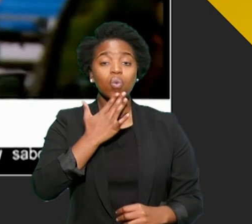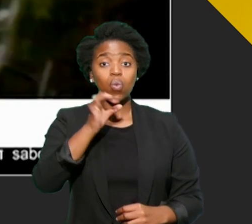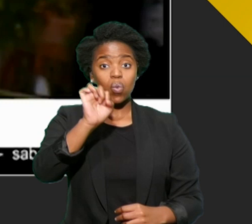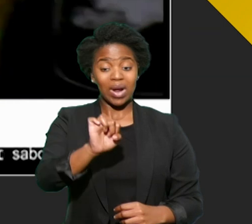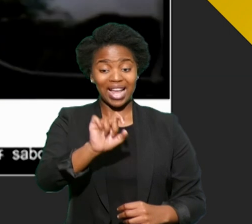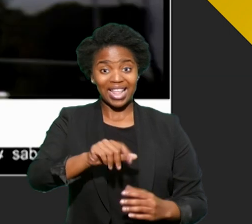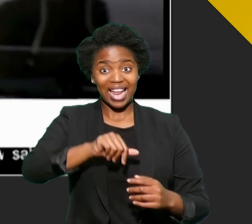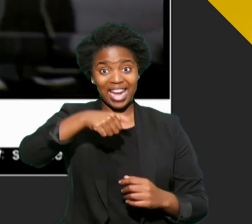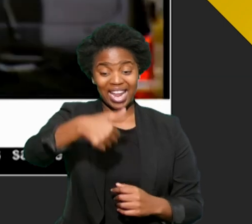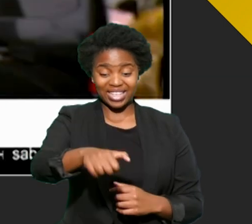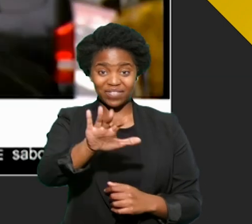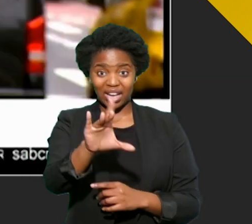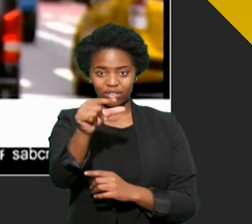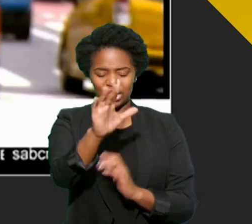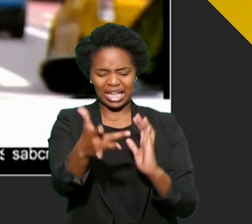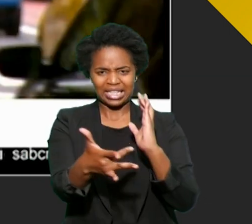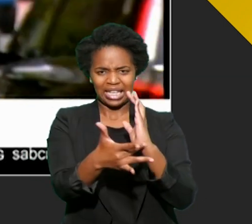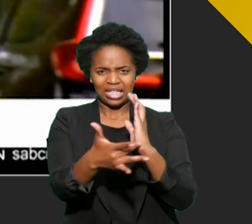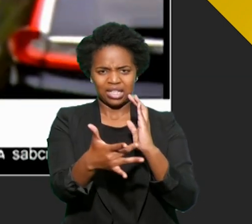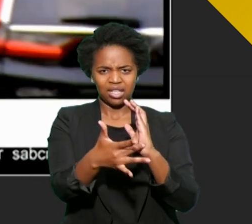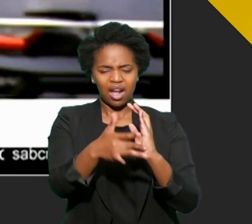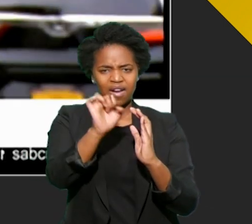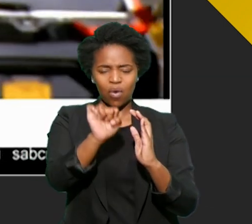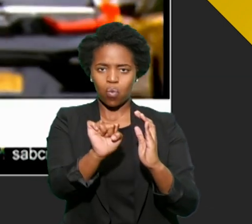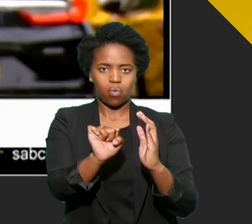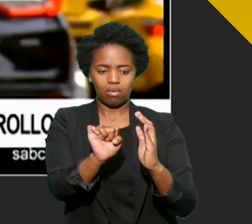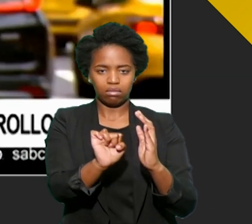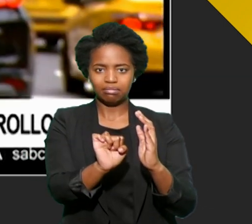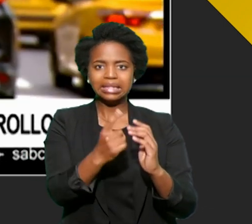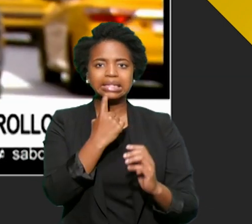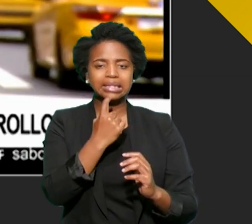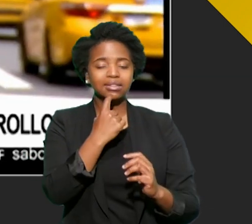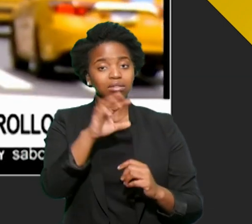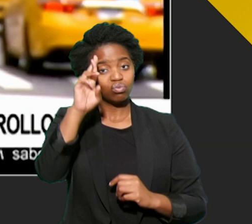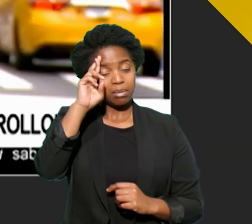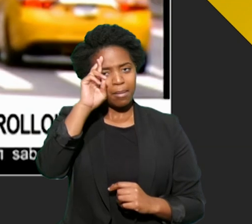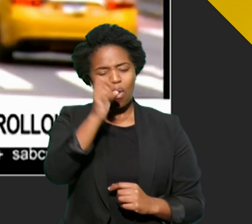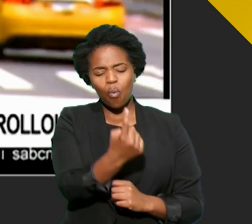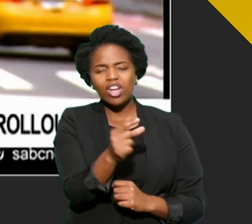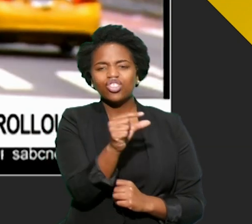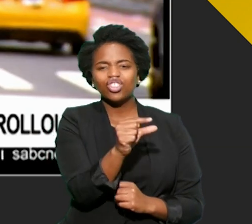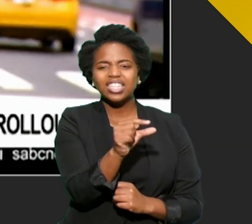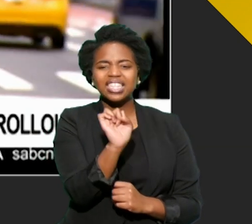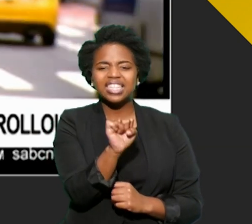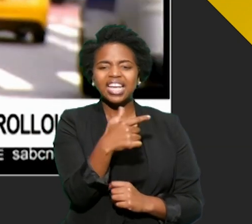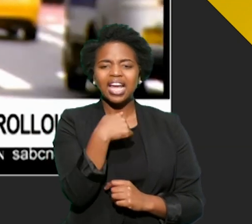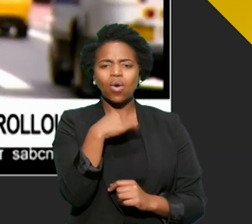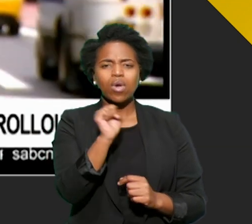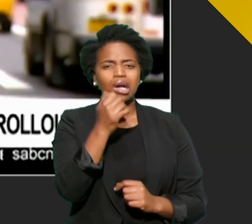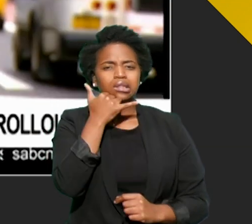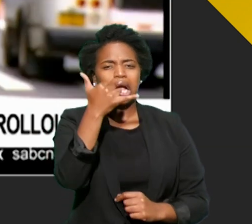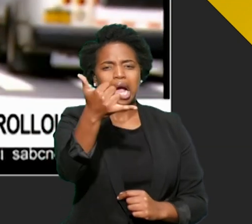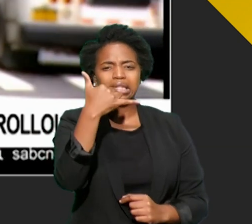next generation of internet and telecommunications technology. You'll remember 1G allowed us to make wireless